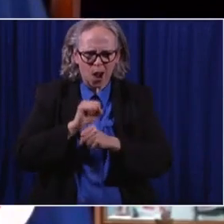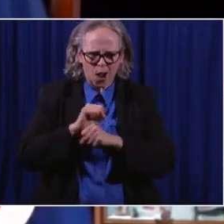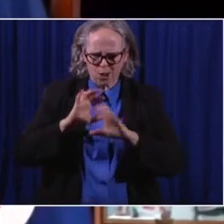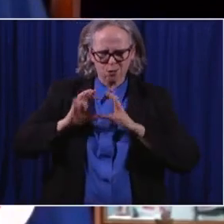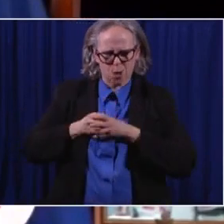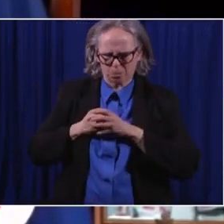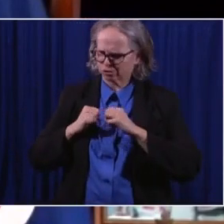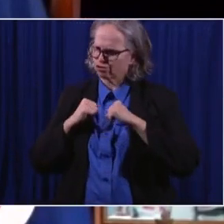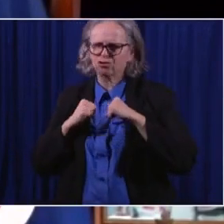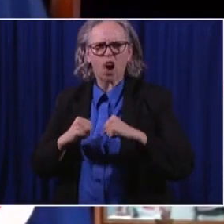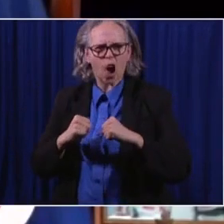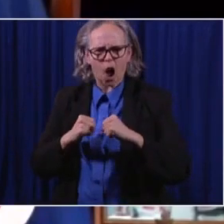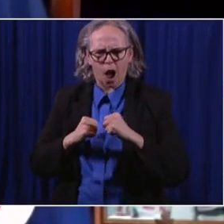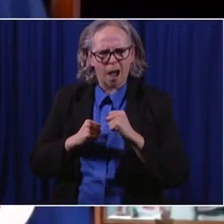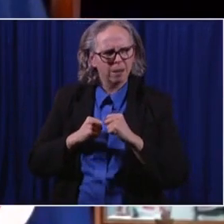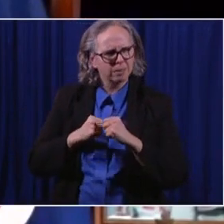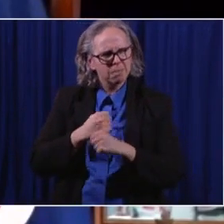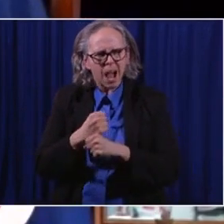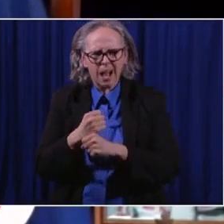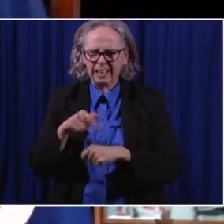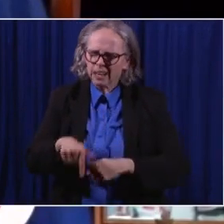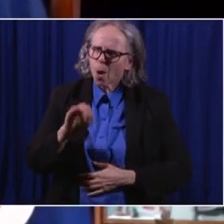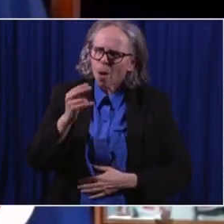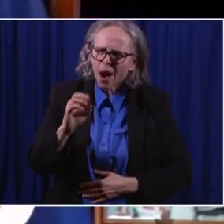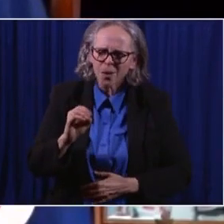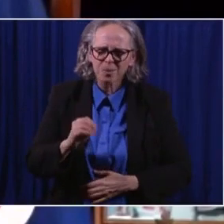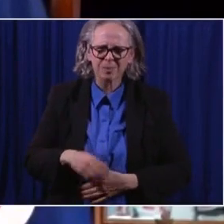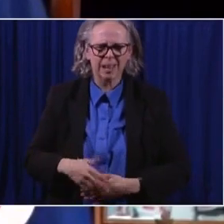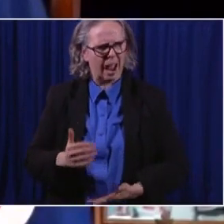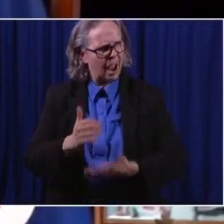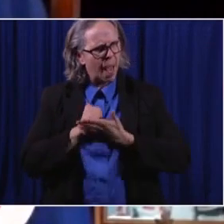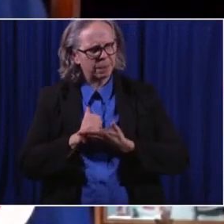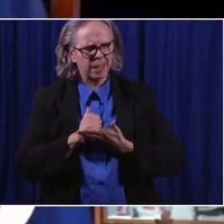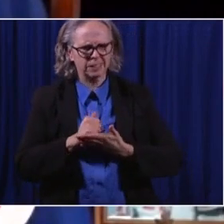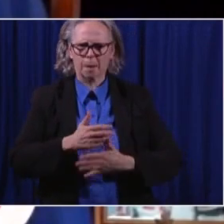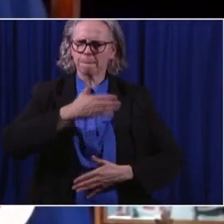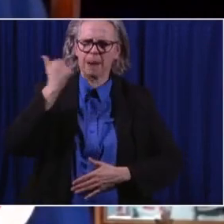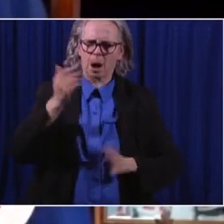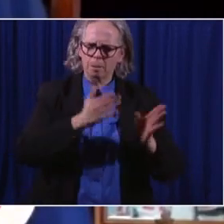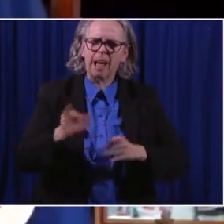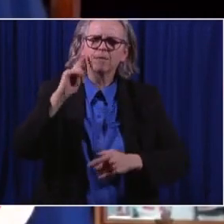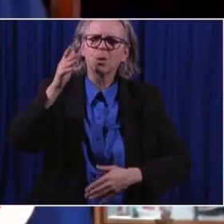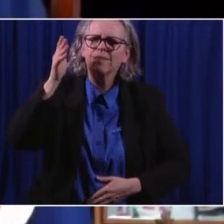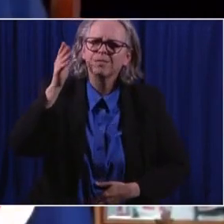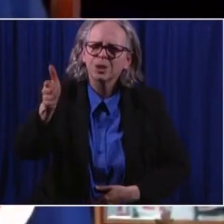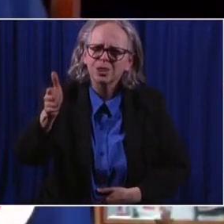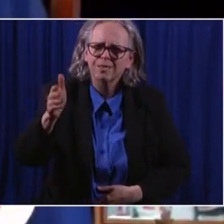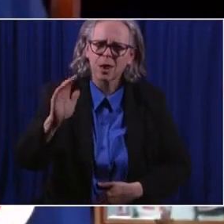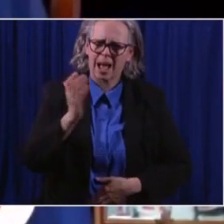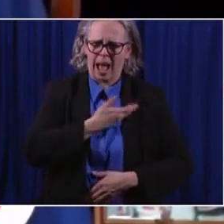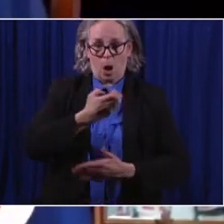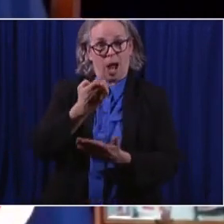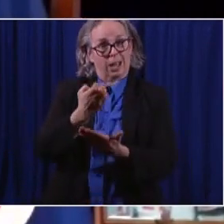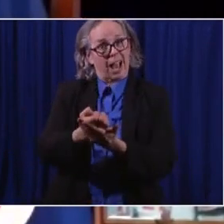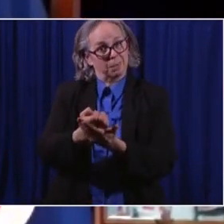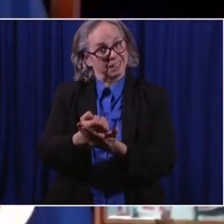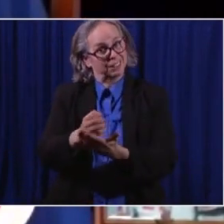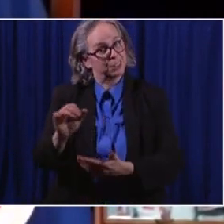by helping us build a strategy for the future of our economy as well. So I want to thank the Bureau of